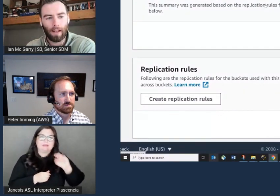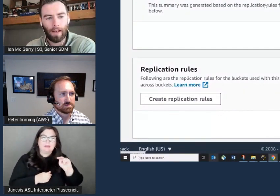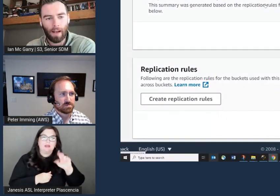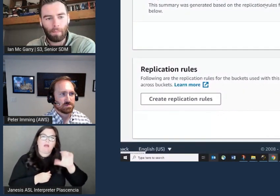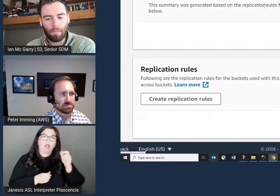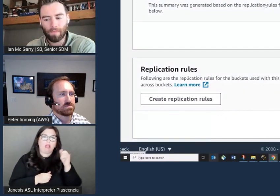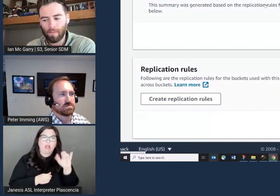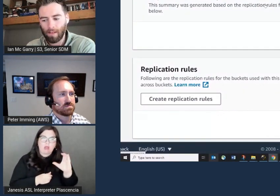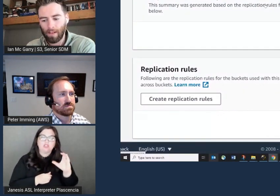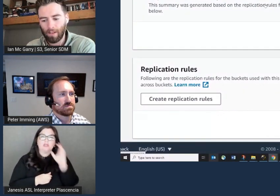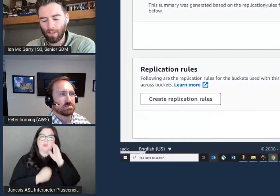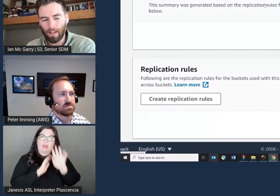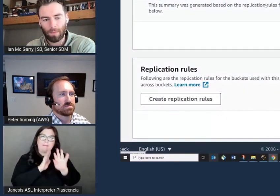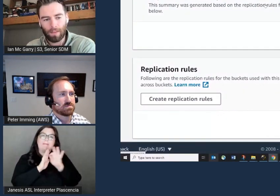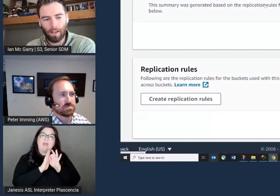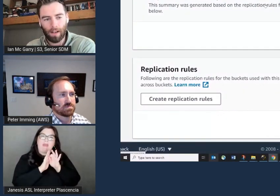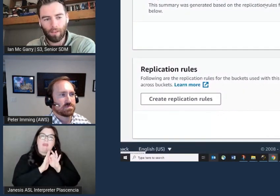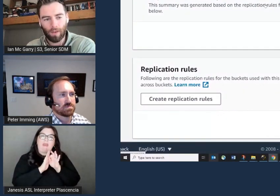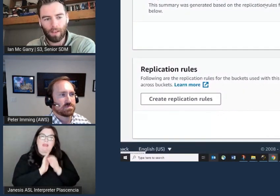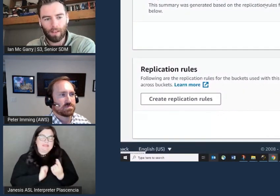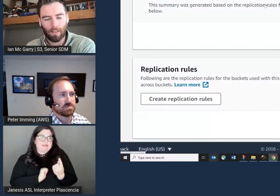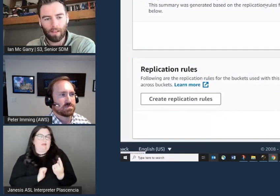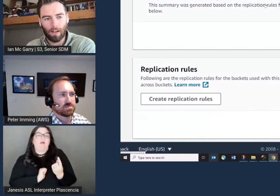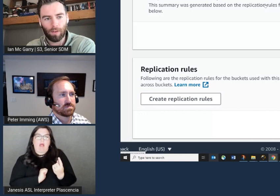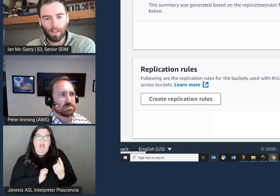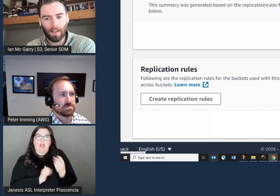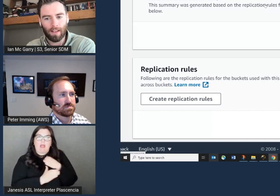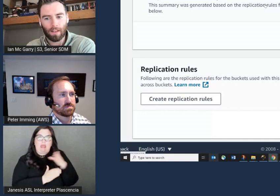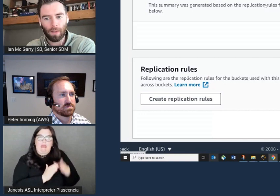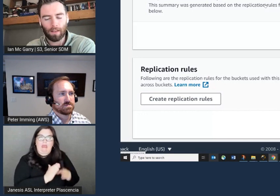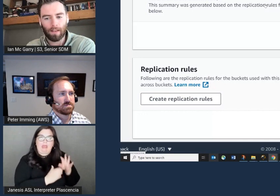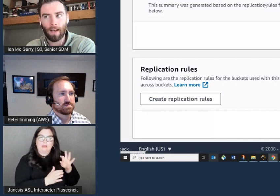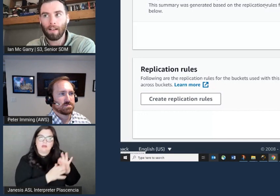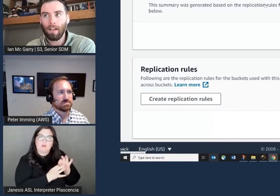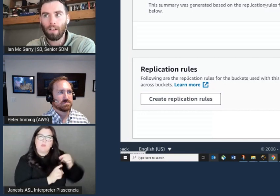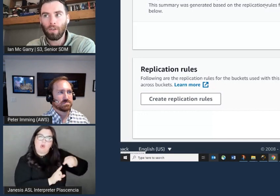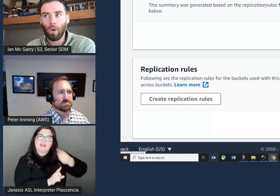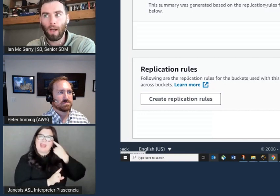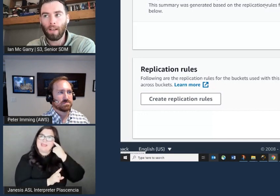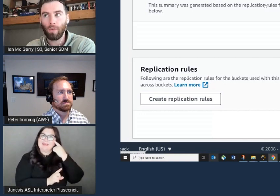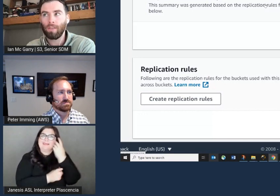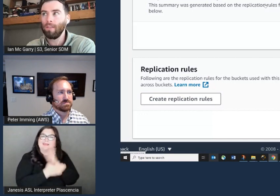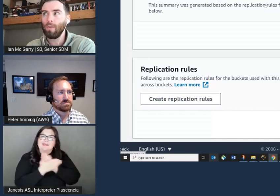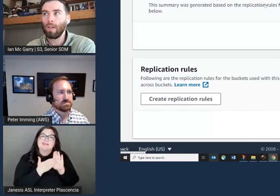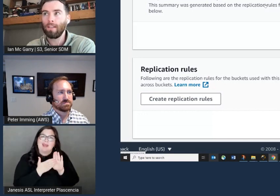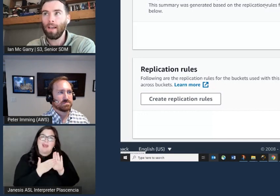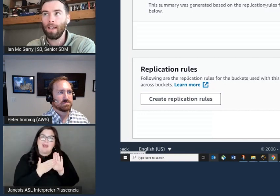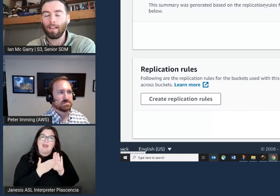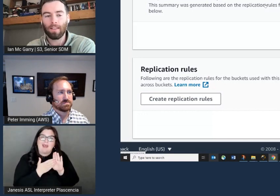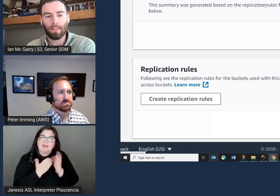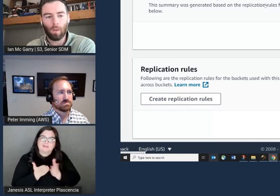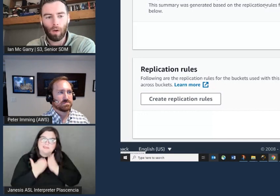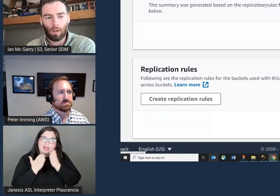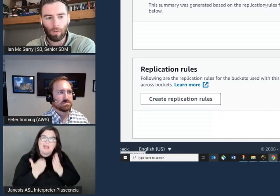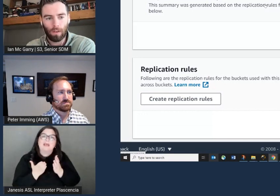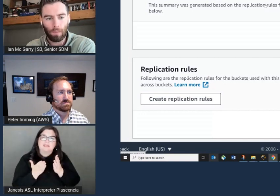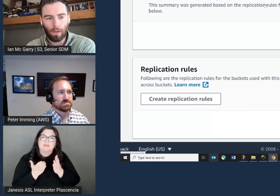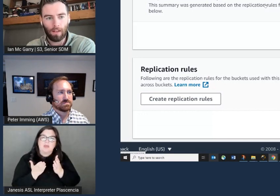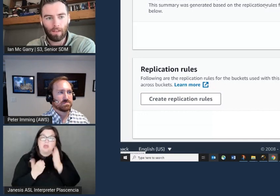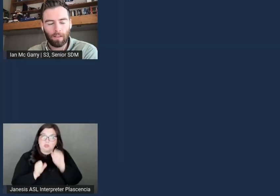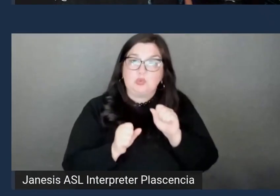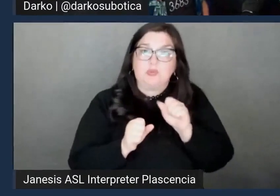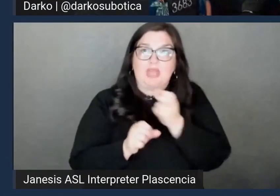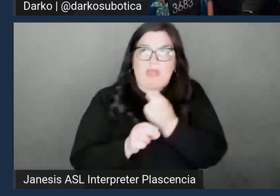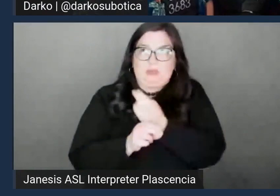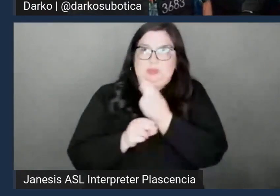and let everything else be taken care of. So I think that's a really nice aspect, in that you don't you can take existing workloads and put